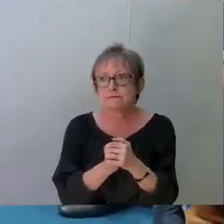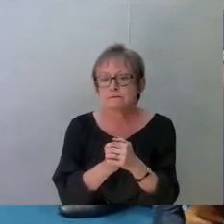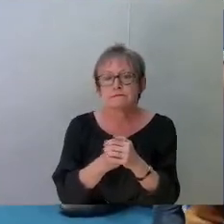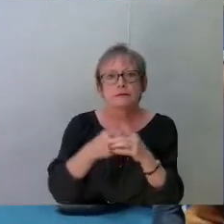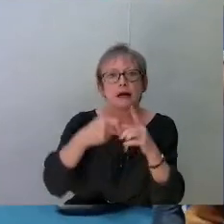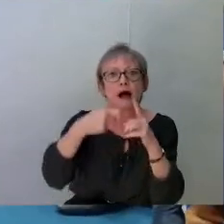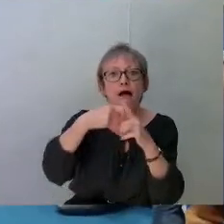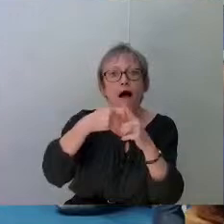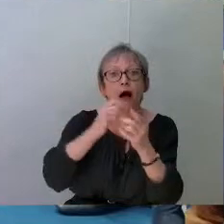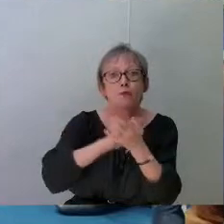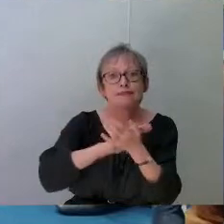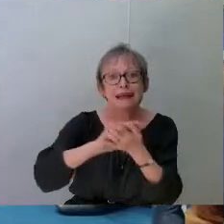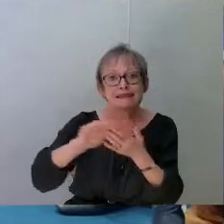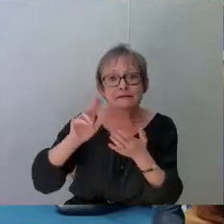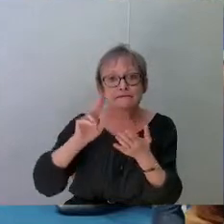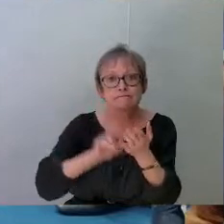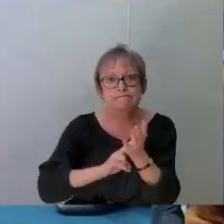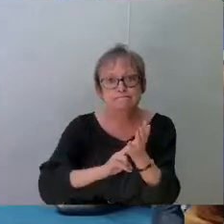Karar Hussain.